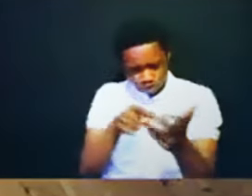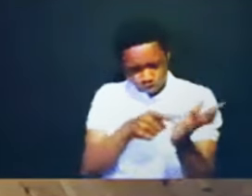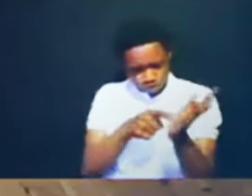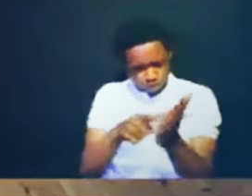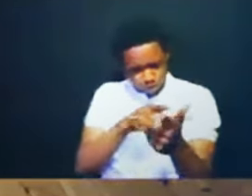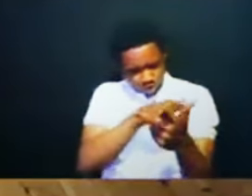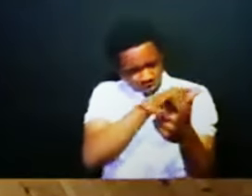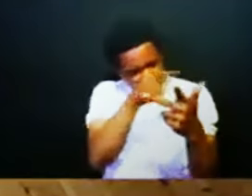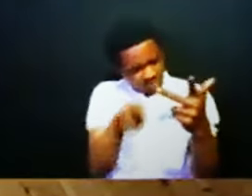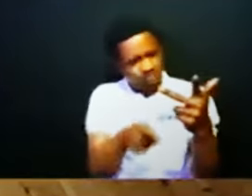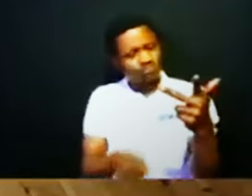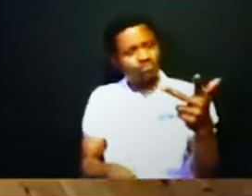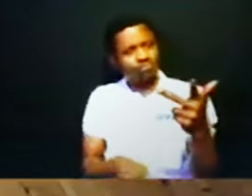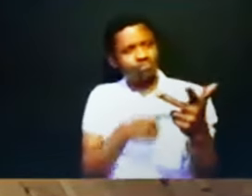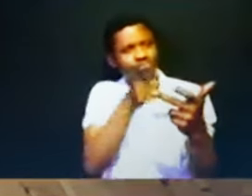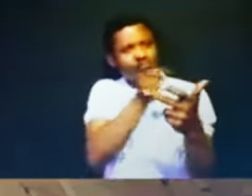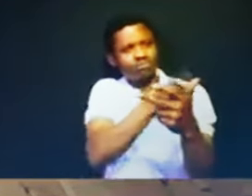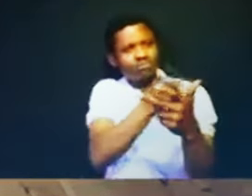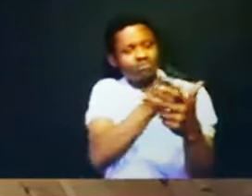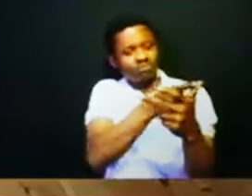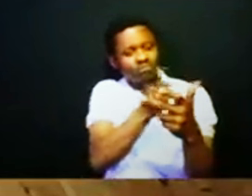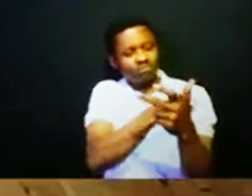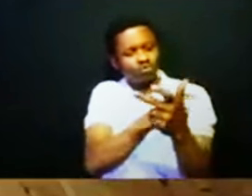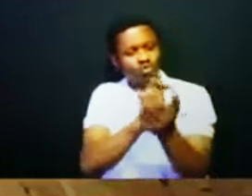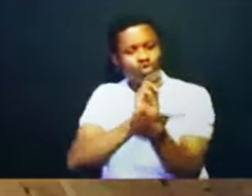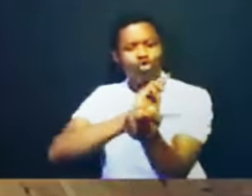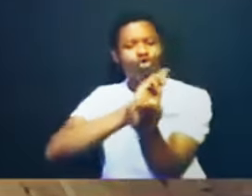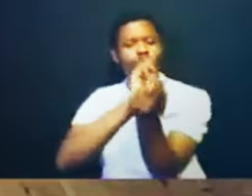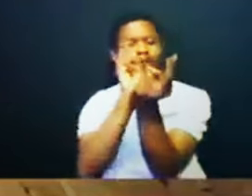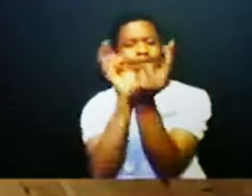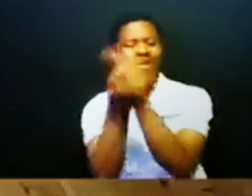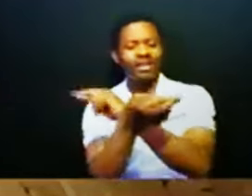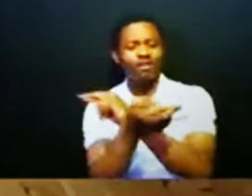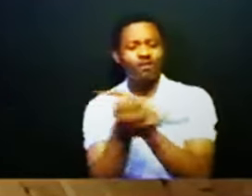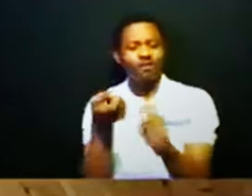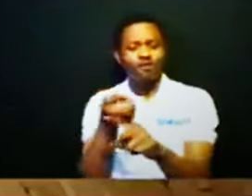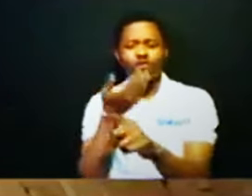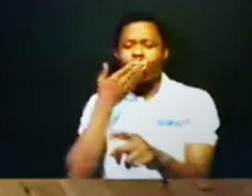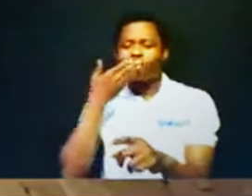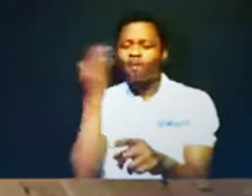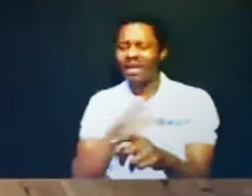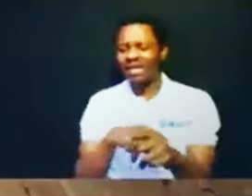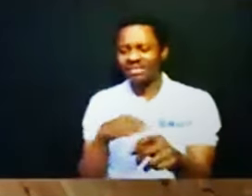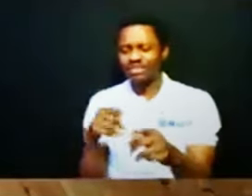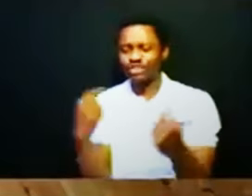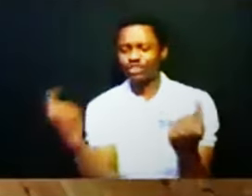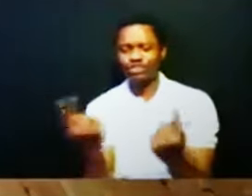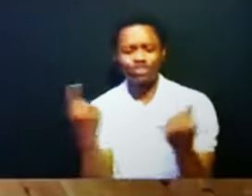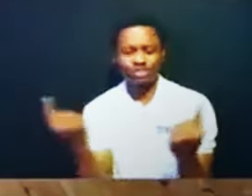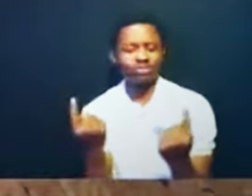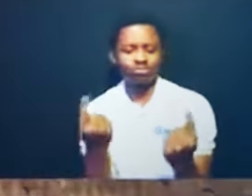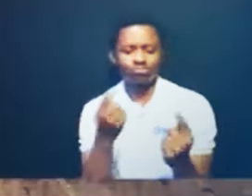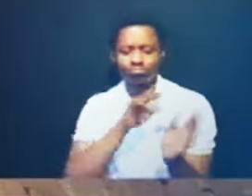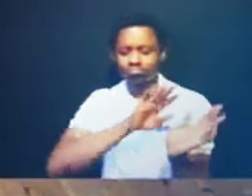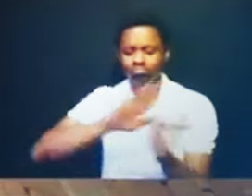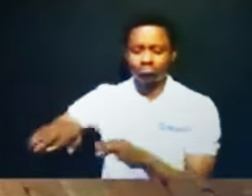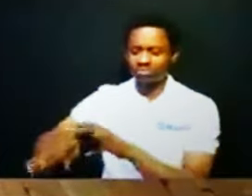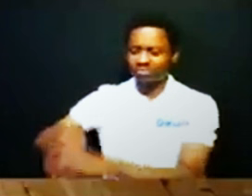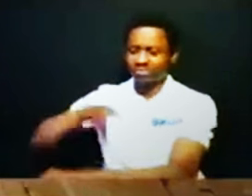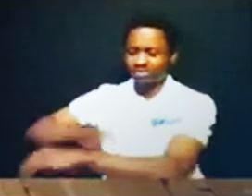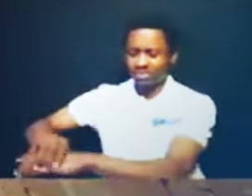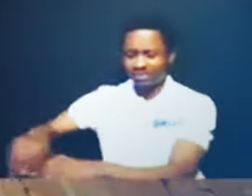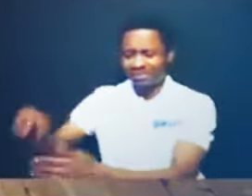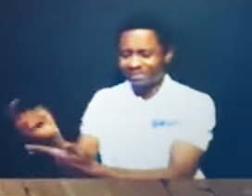They have repented from the adulterous past. They have turned to God